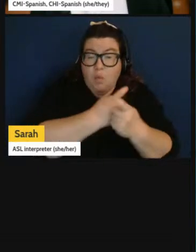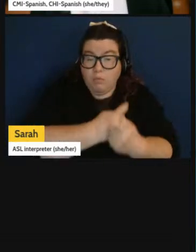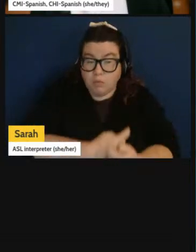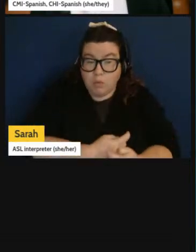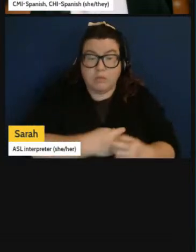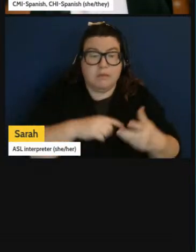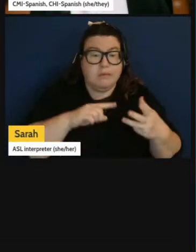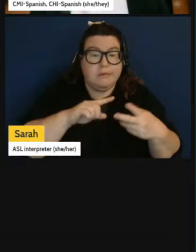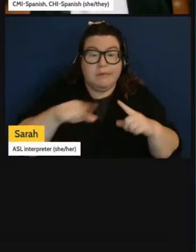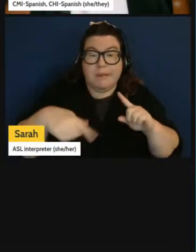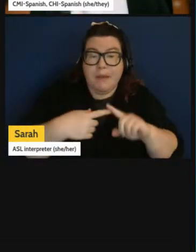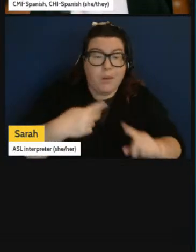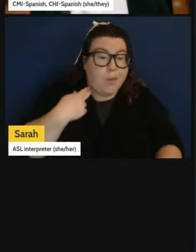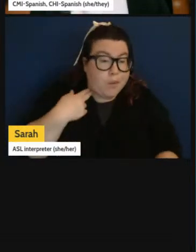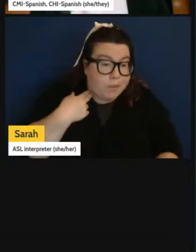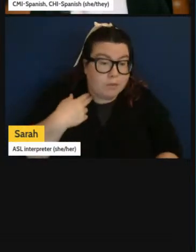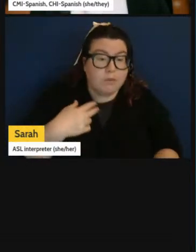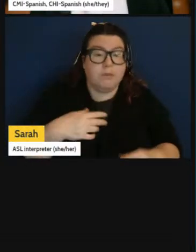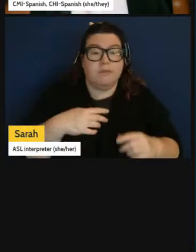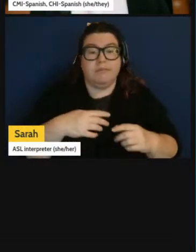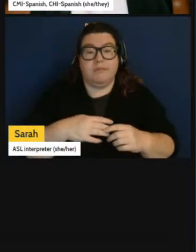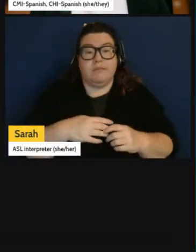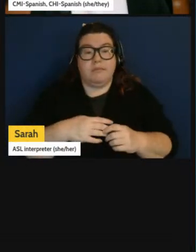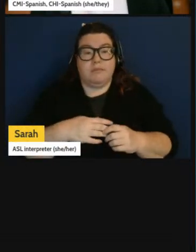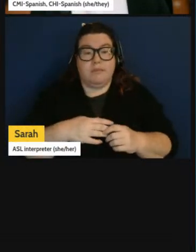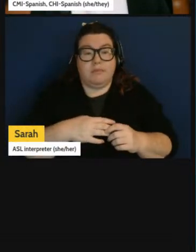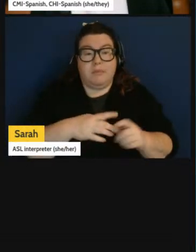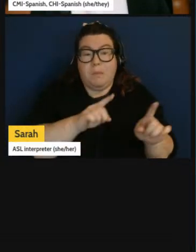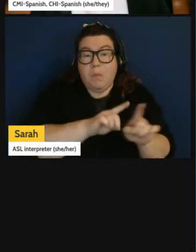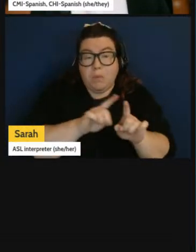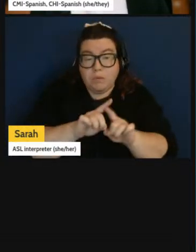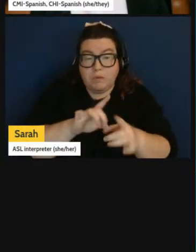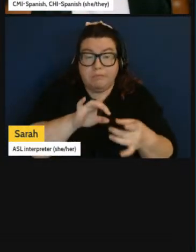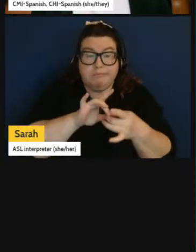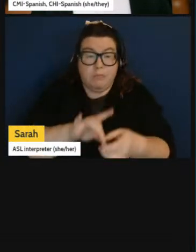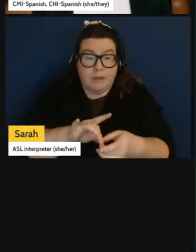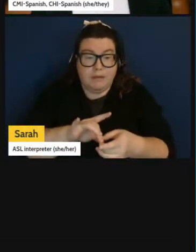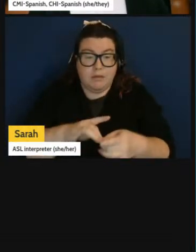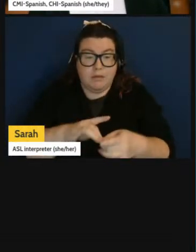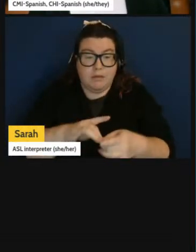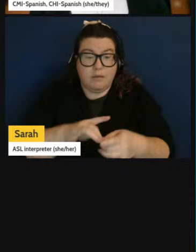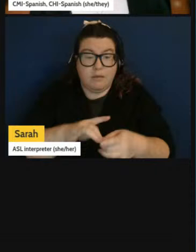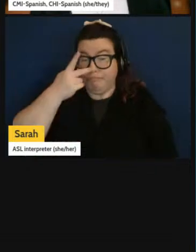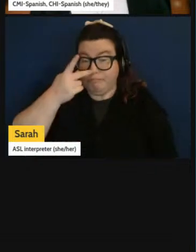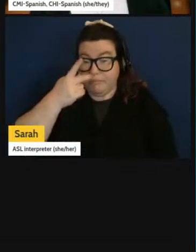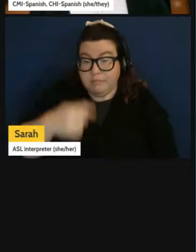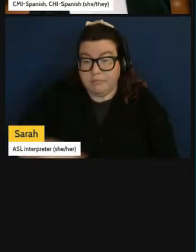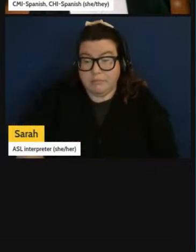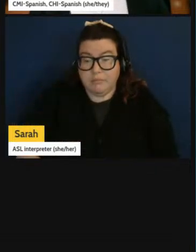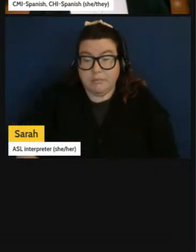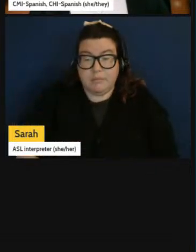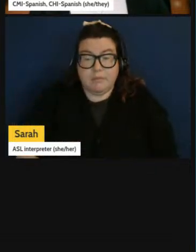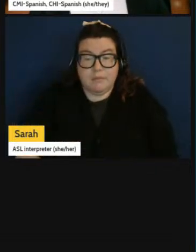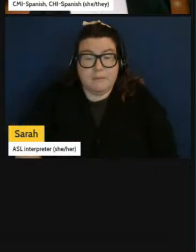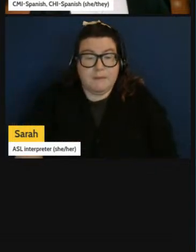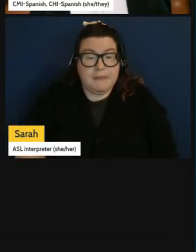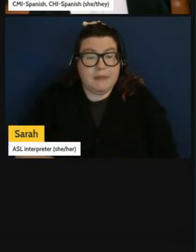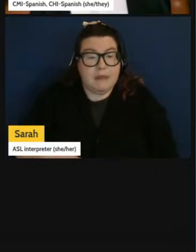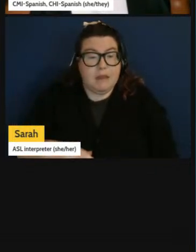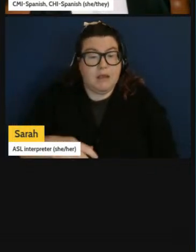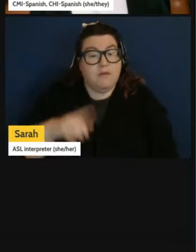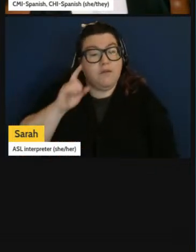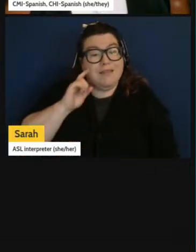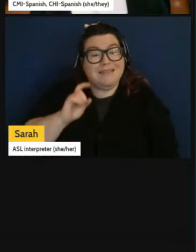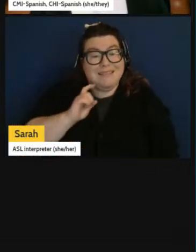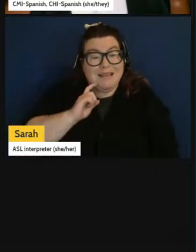about hormones in addition to genitalia. And then based on that sex, gender